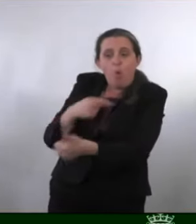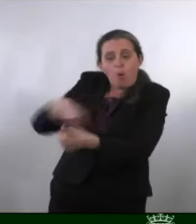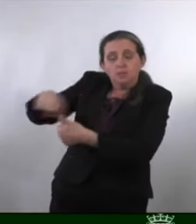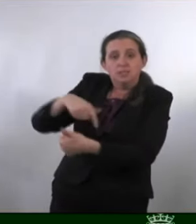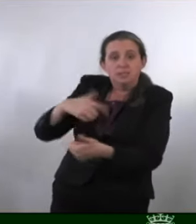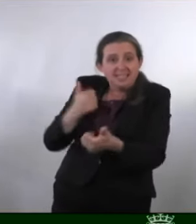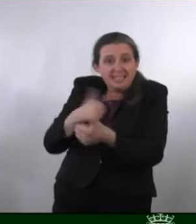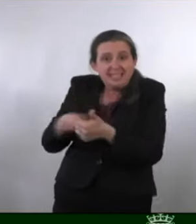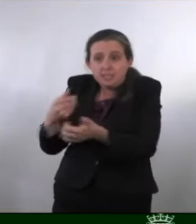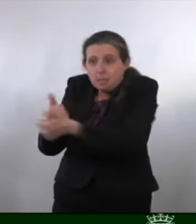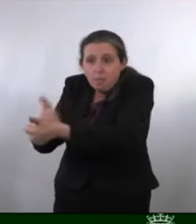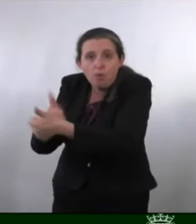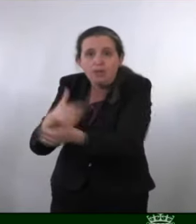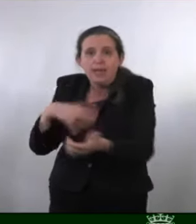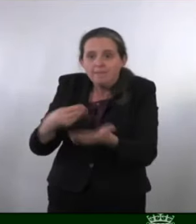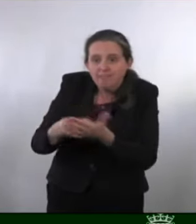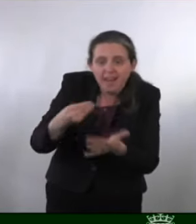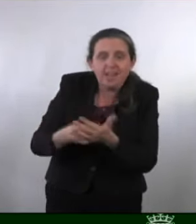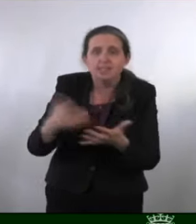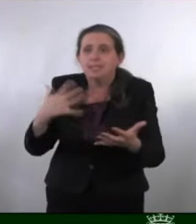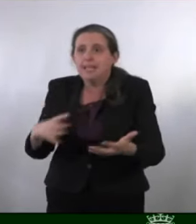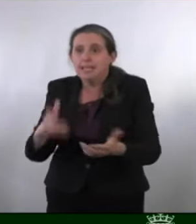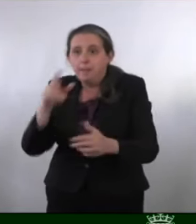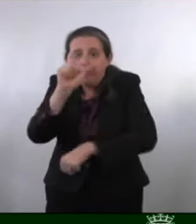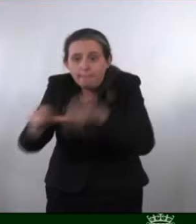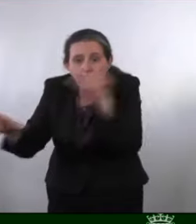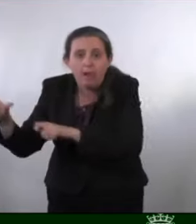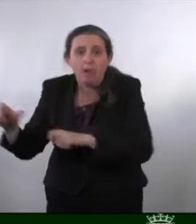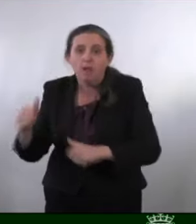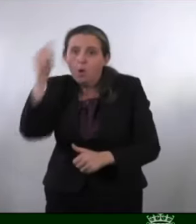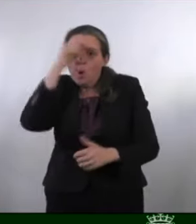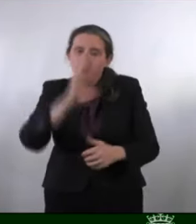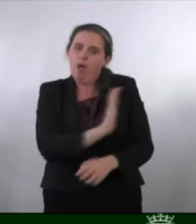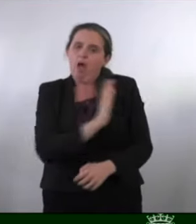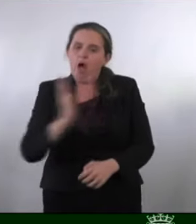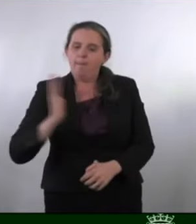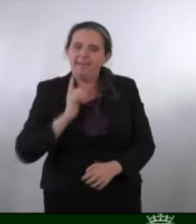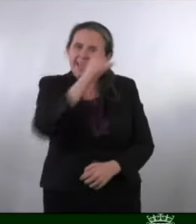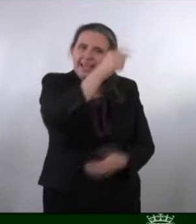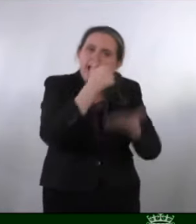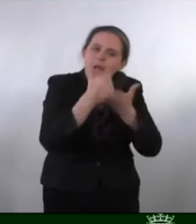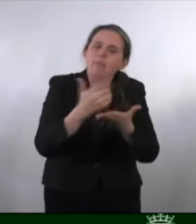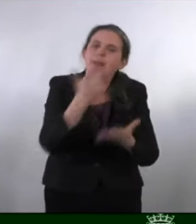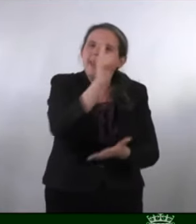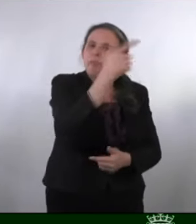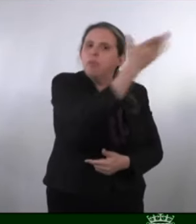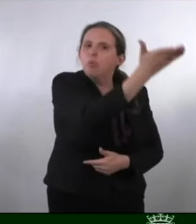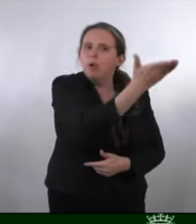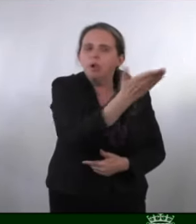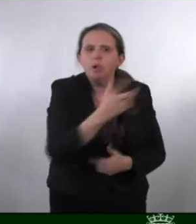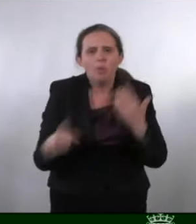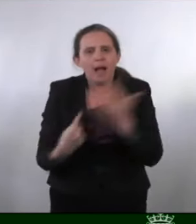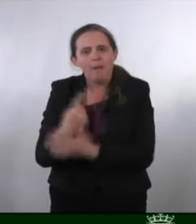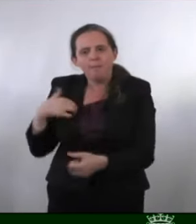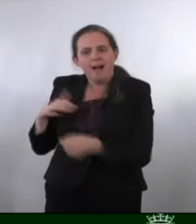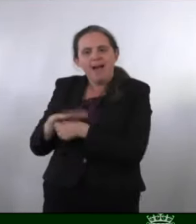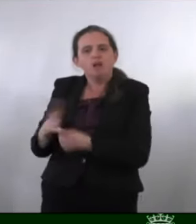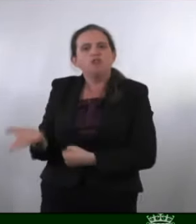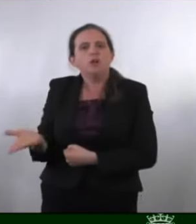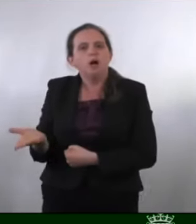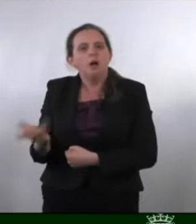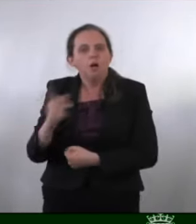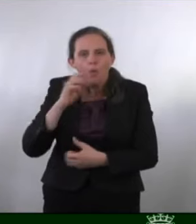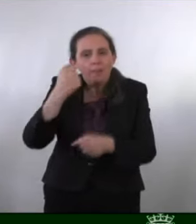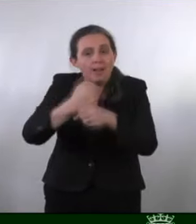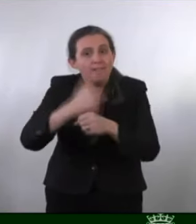helping in Liverpool with the rapid testing, but will the government adequately resource local authorities and local health trusts to deliver what's